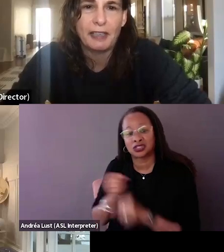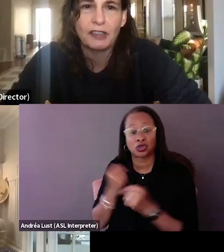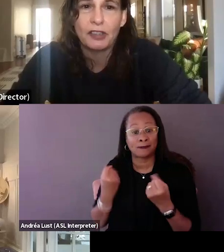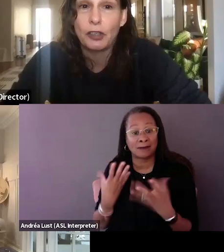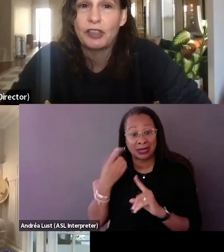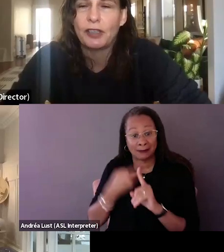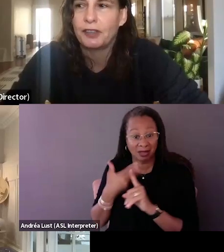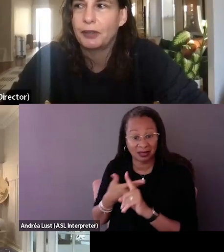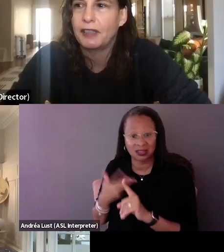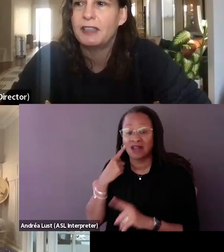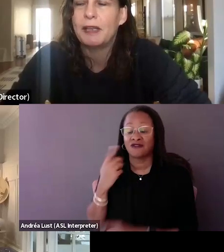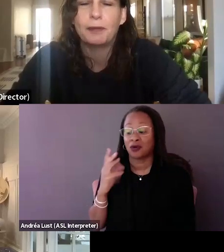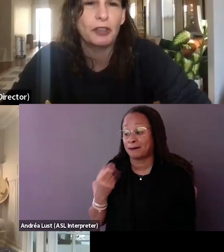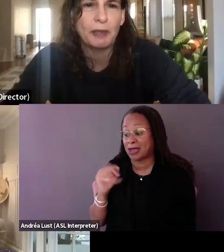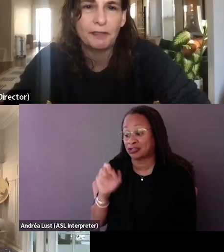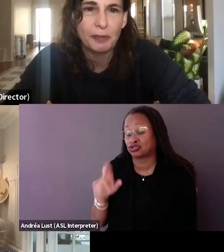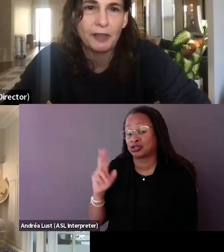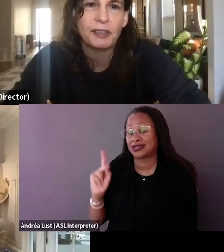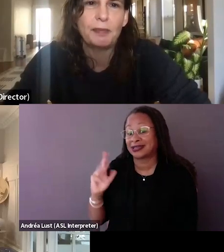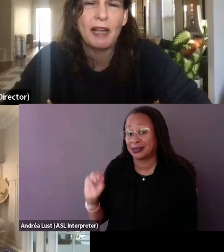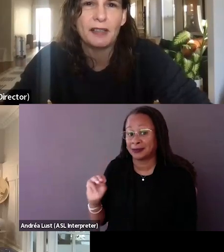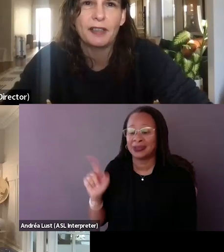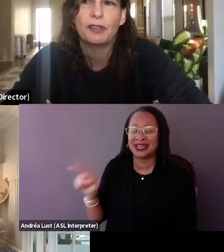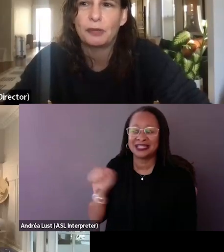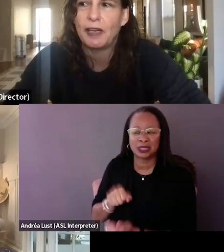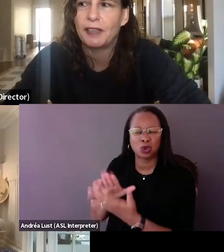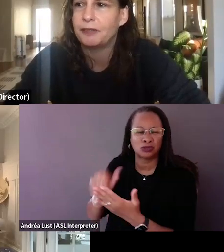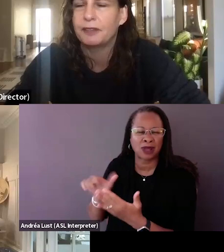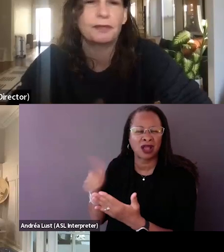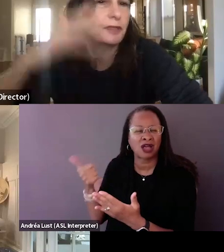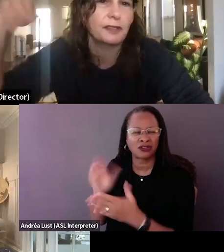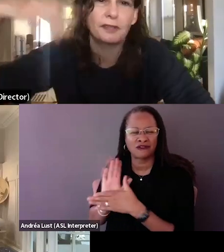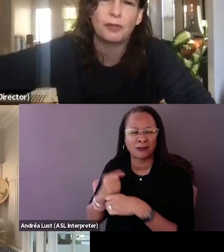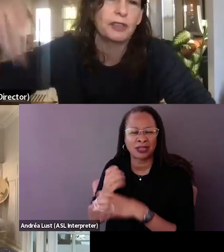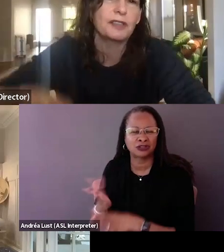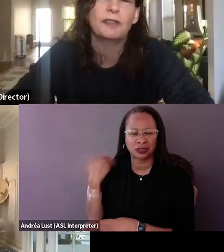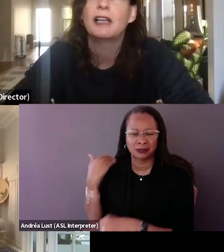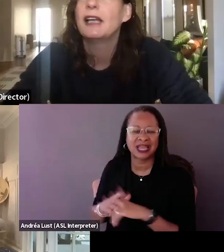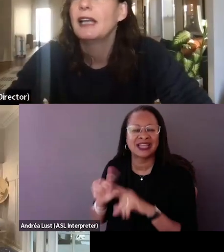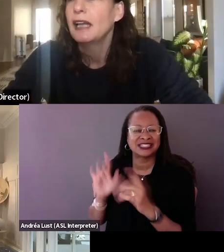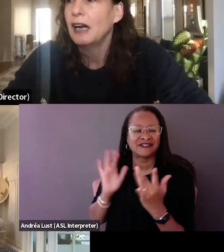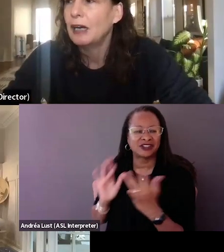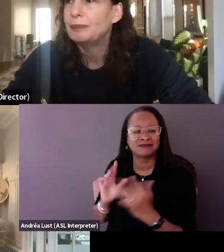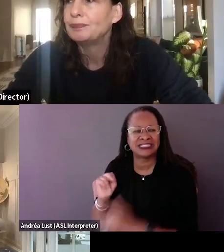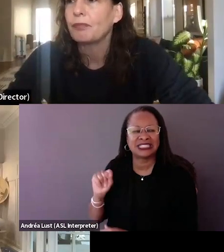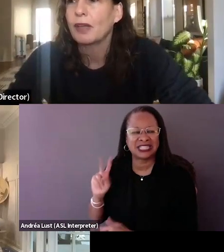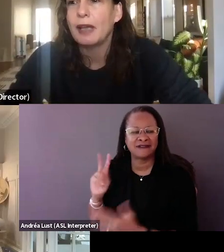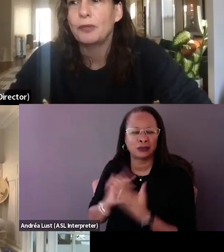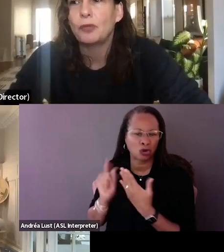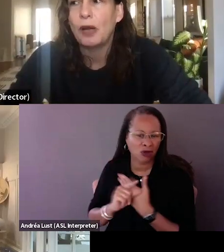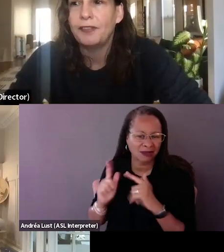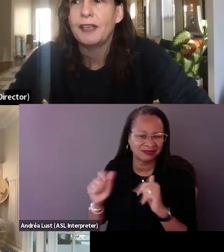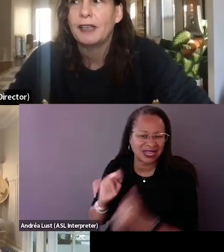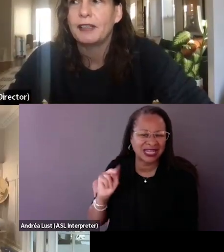Kim and I to get to know each other. He's been approached by filmmakers in the past and also by different networks and stuff.